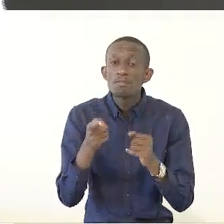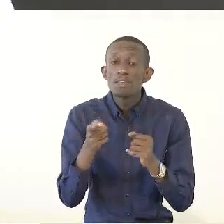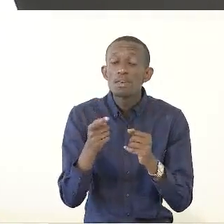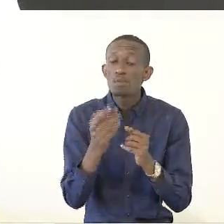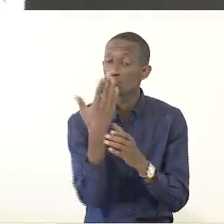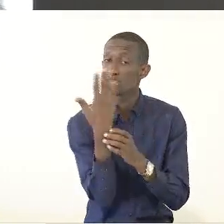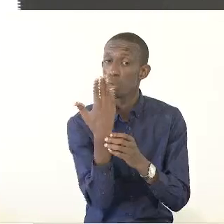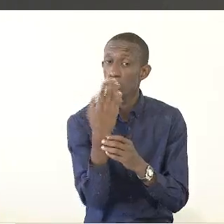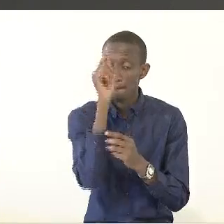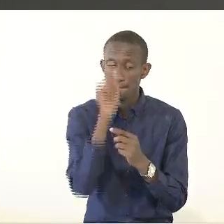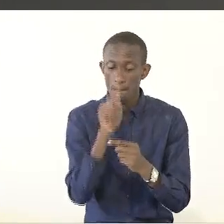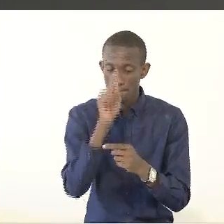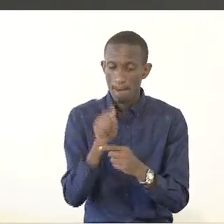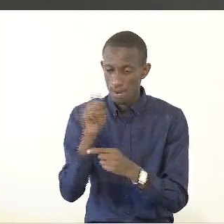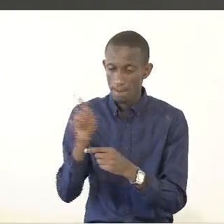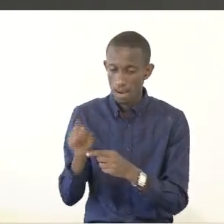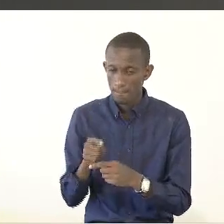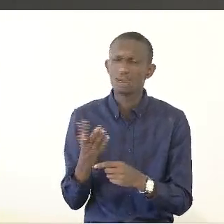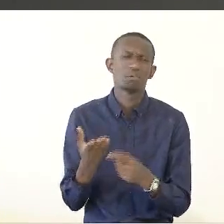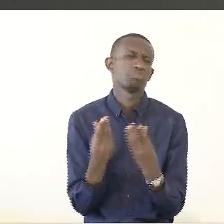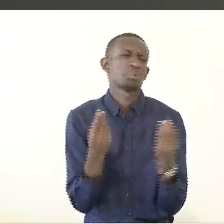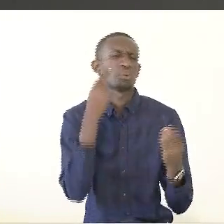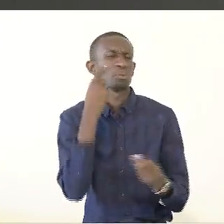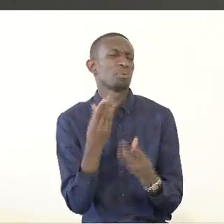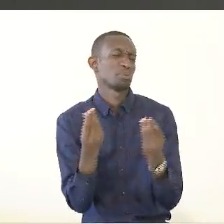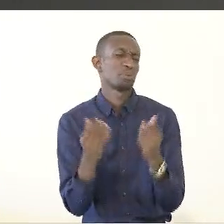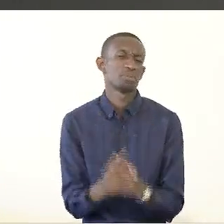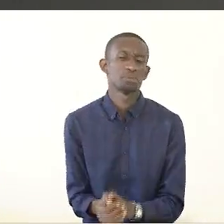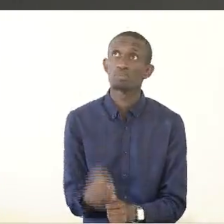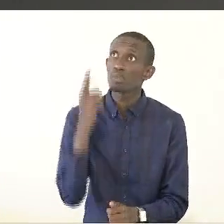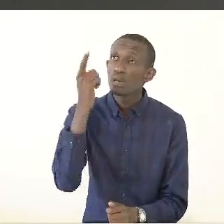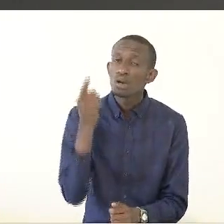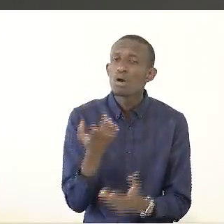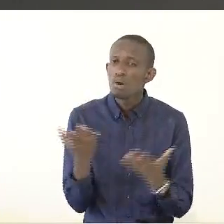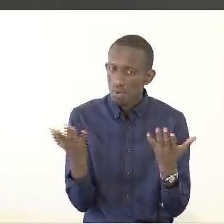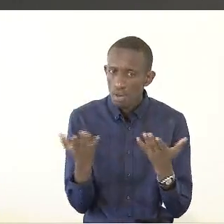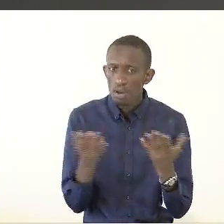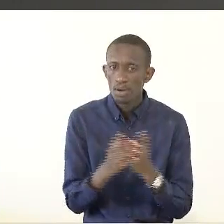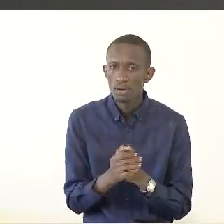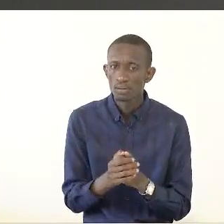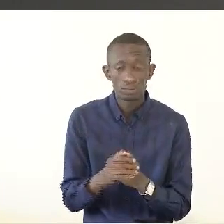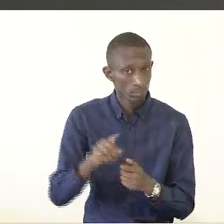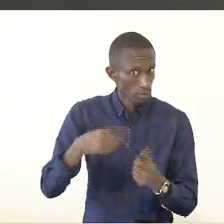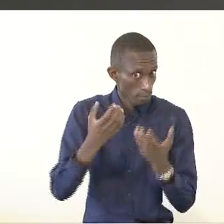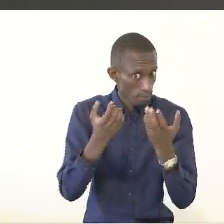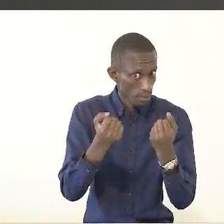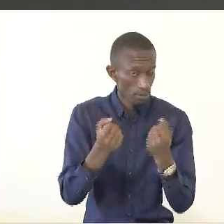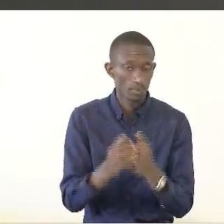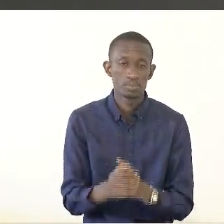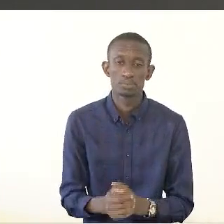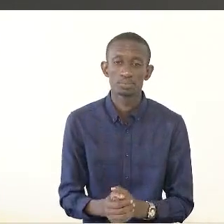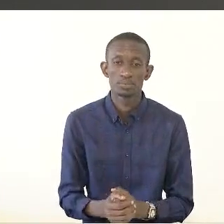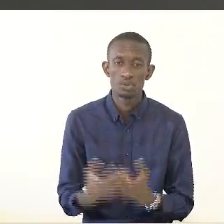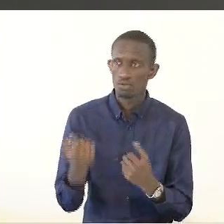value. And I'm sure you have some. This is where we have